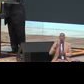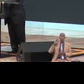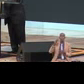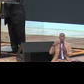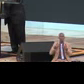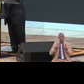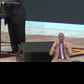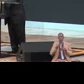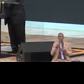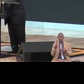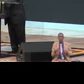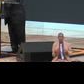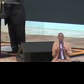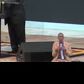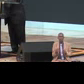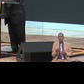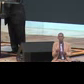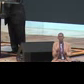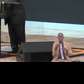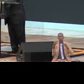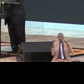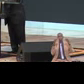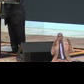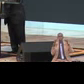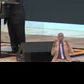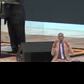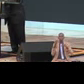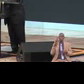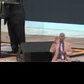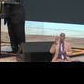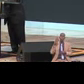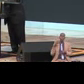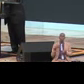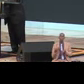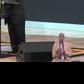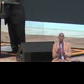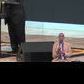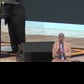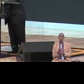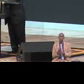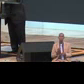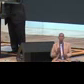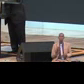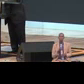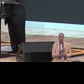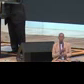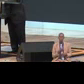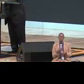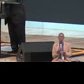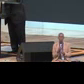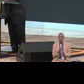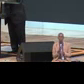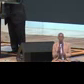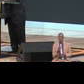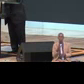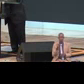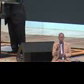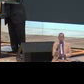He has never lost any battle. He makes us. He makes